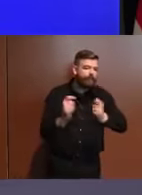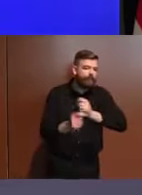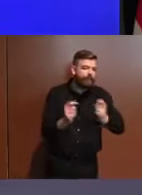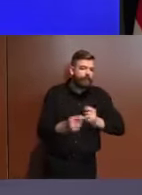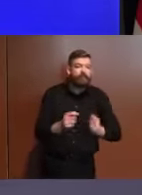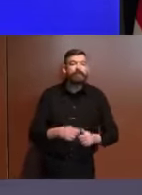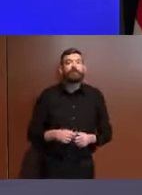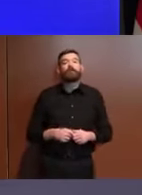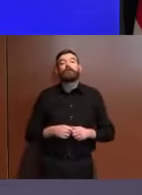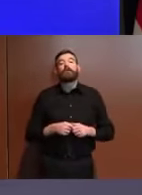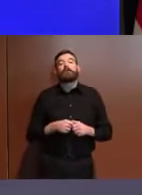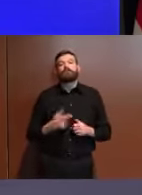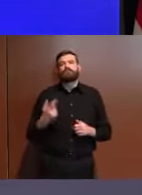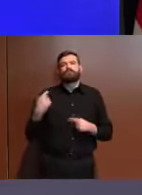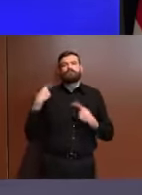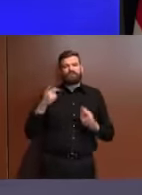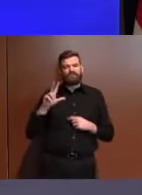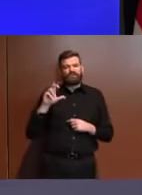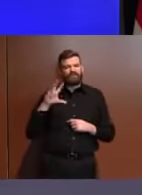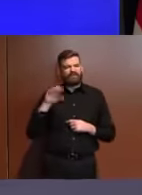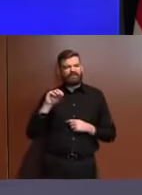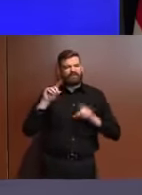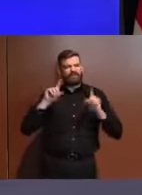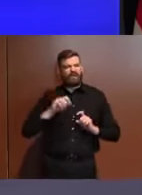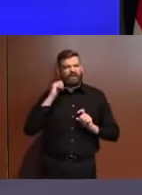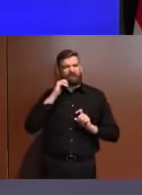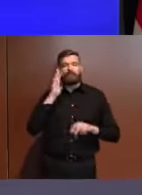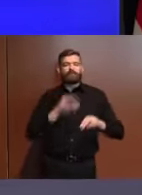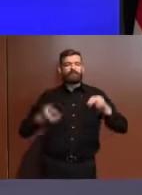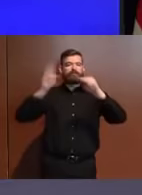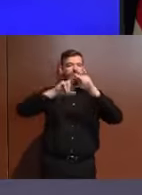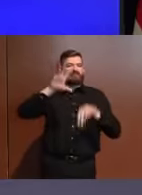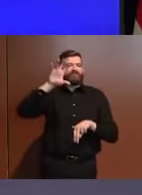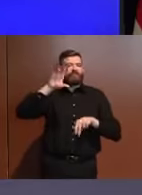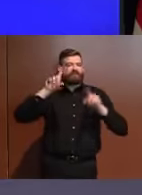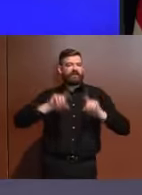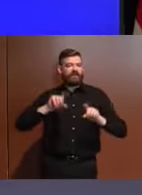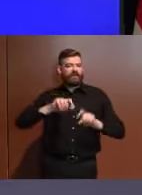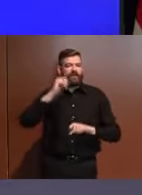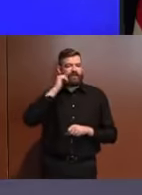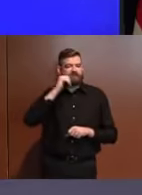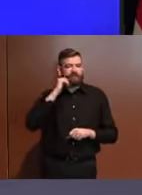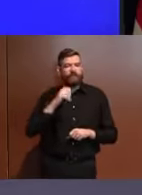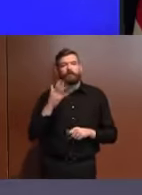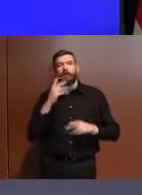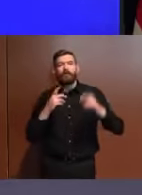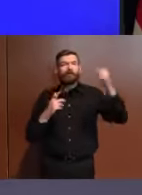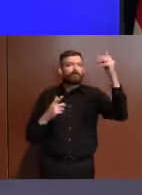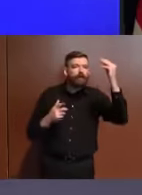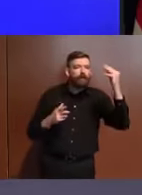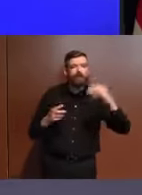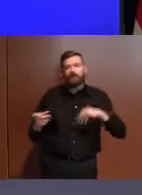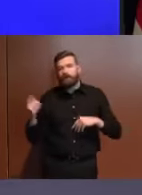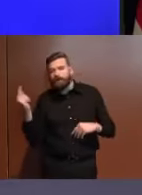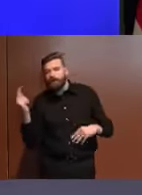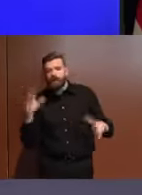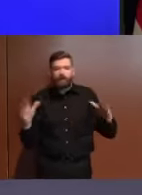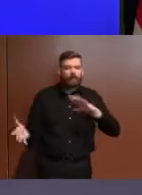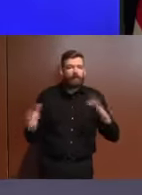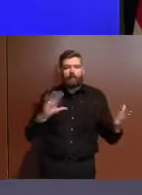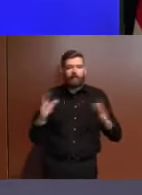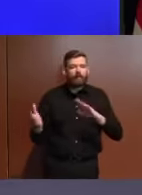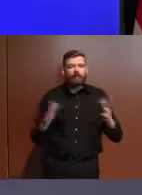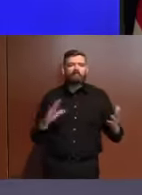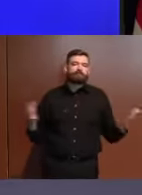500, same amount, but we'll be able to do it in one location on a Monday, a different one on a Tuesday. That's a lot easier for us on